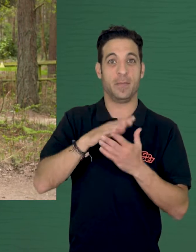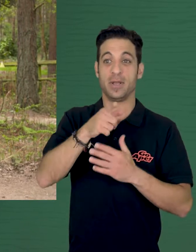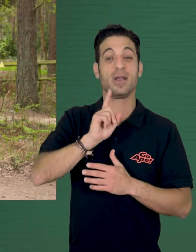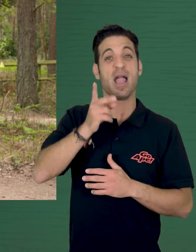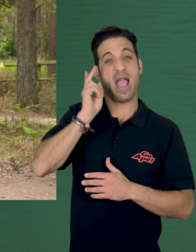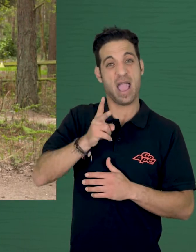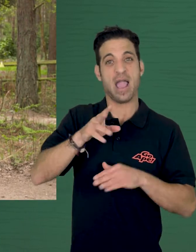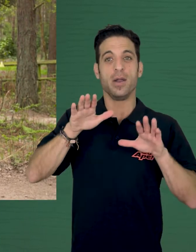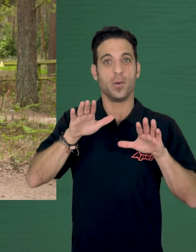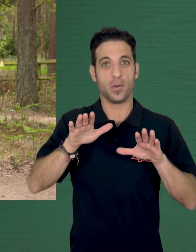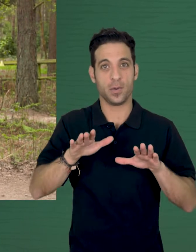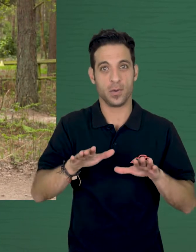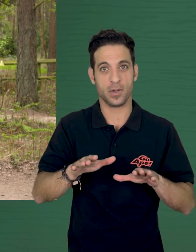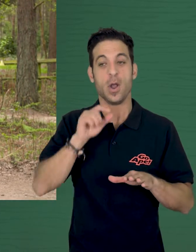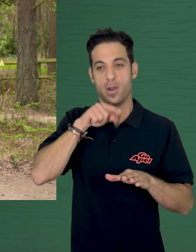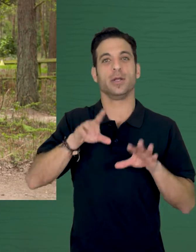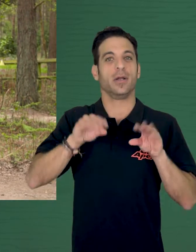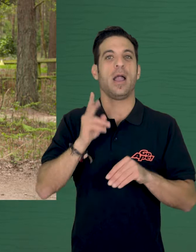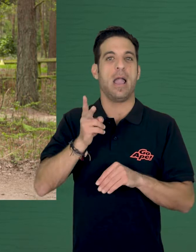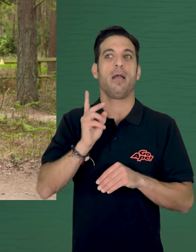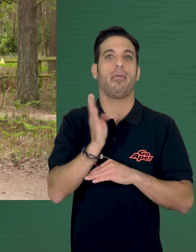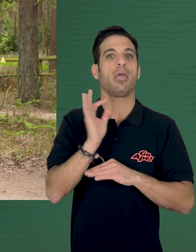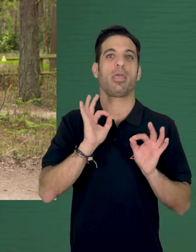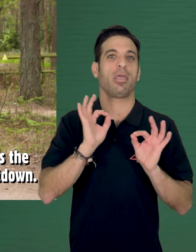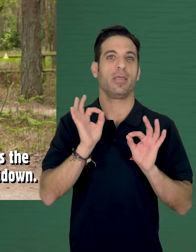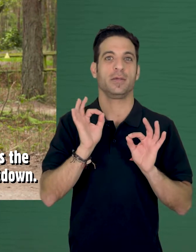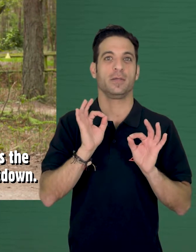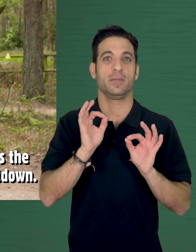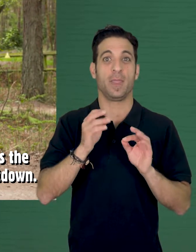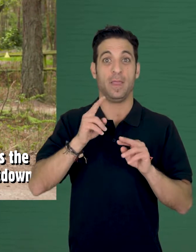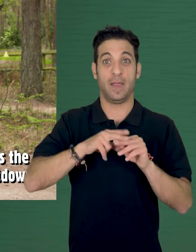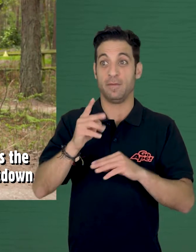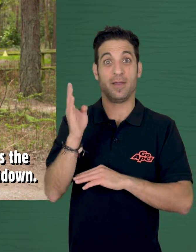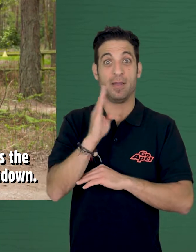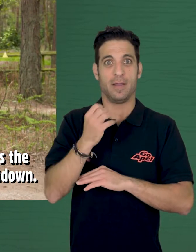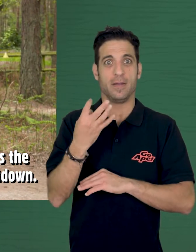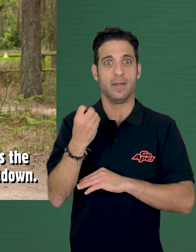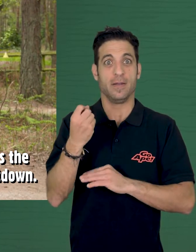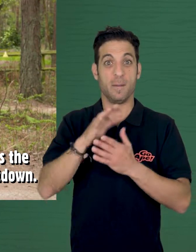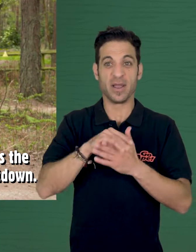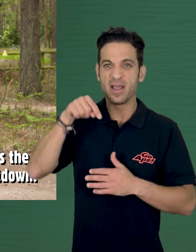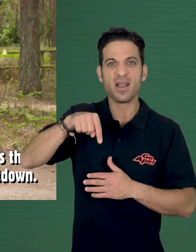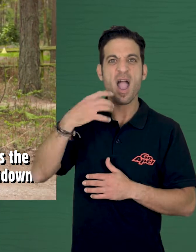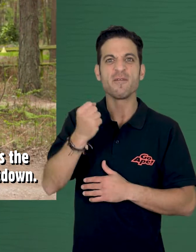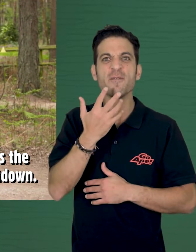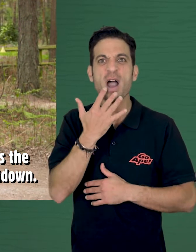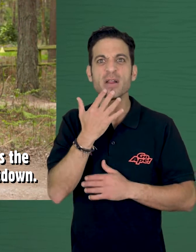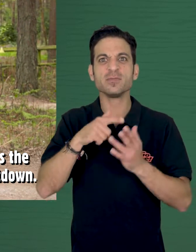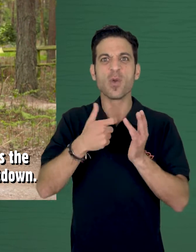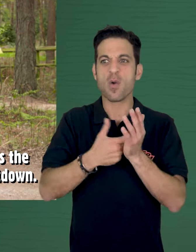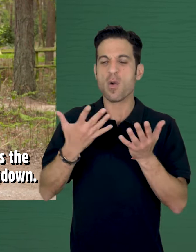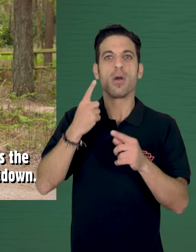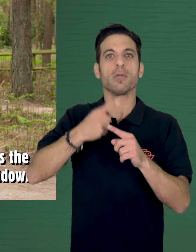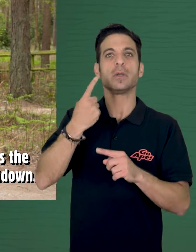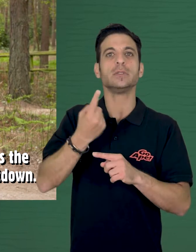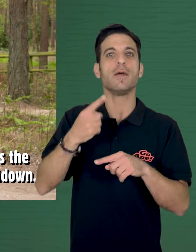again, all you have to do is slow down and that will stop happening. If the stem shakes and it starts beeping at you, it means the